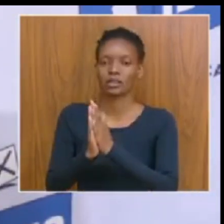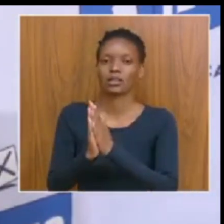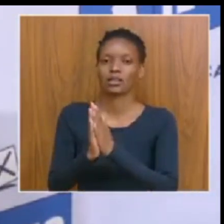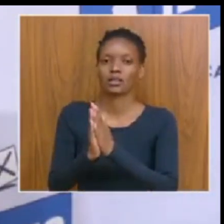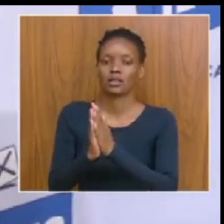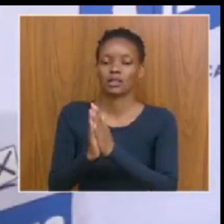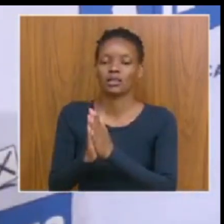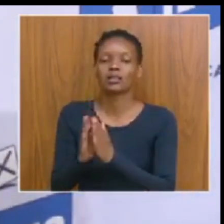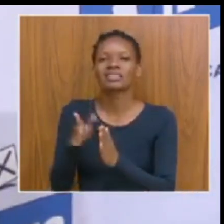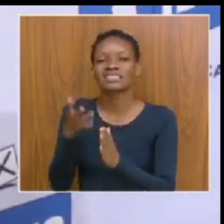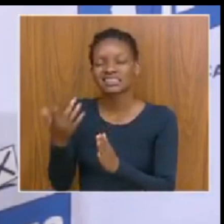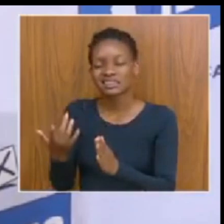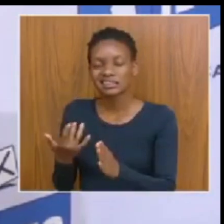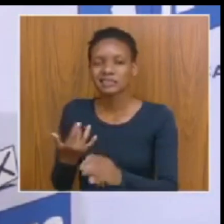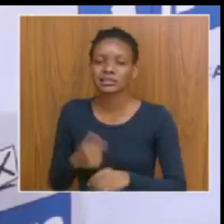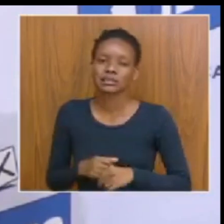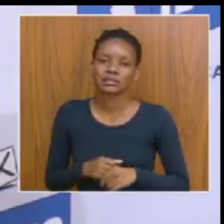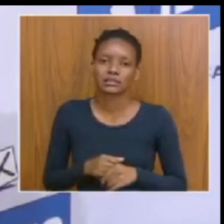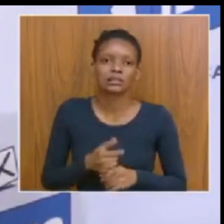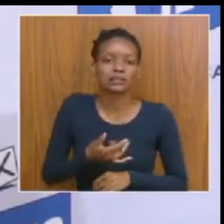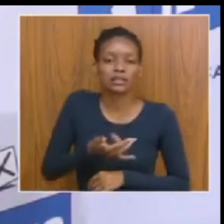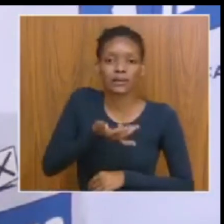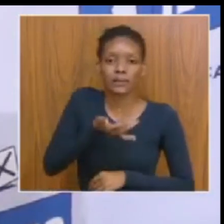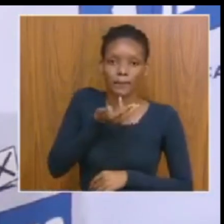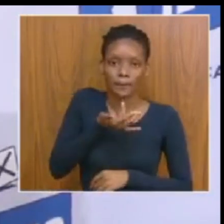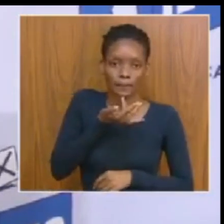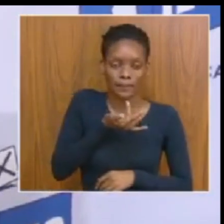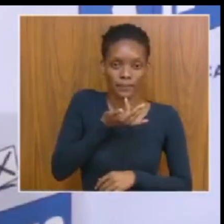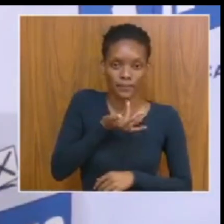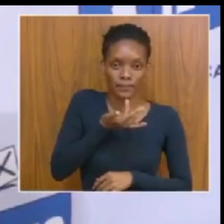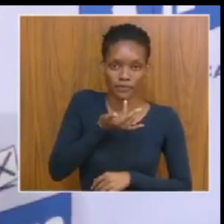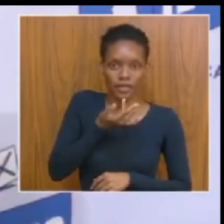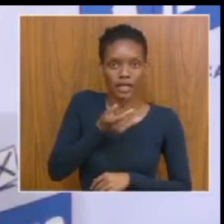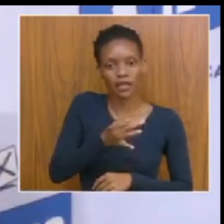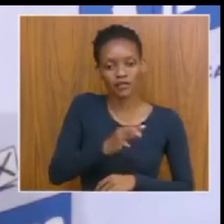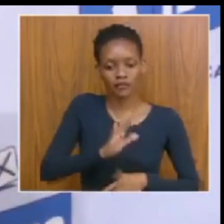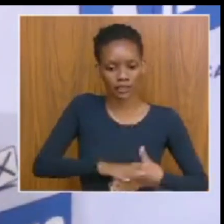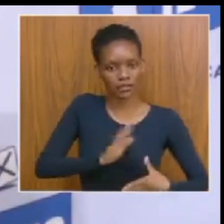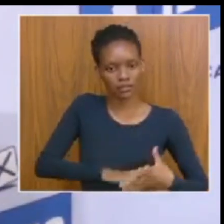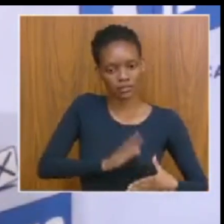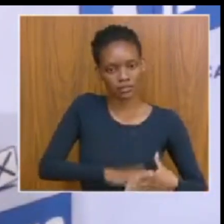it is preferable to lodge an appeal when you have reasons,